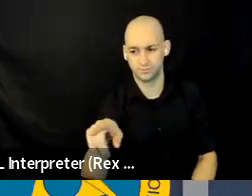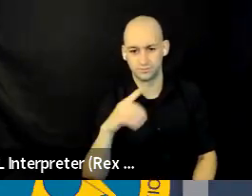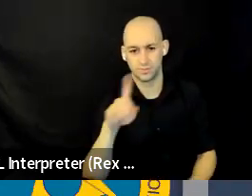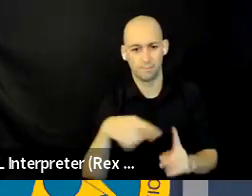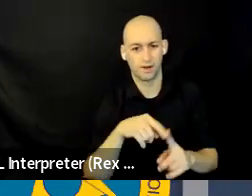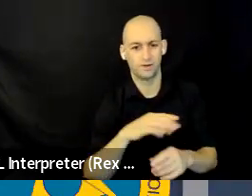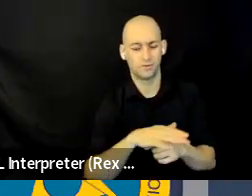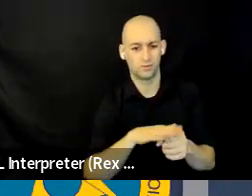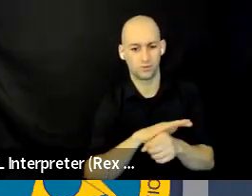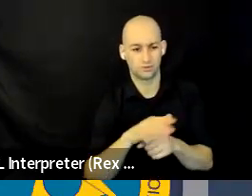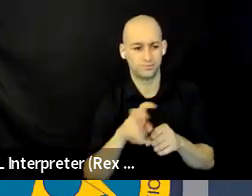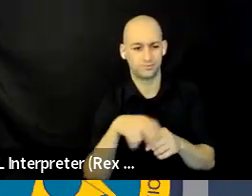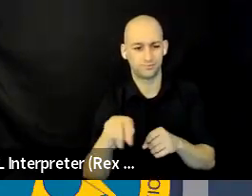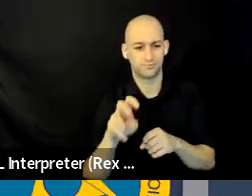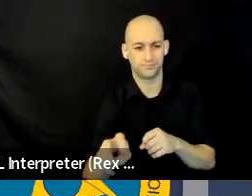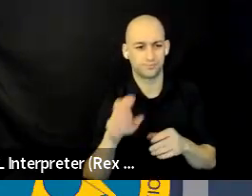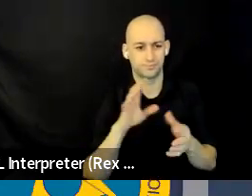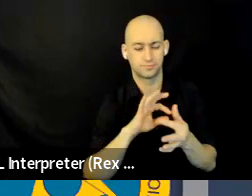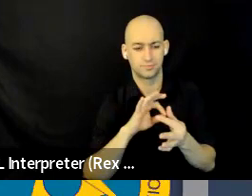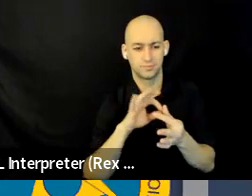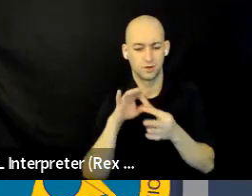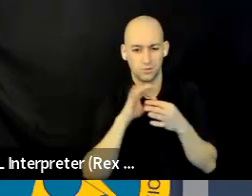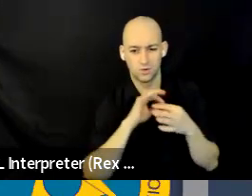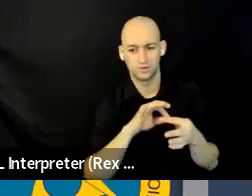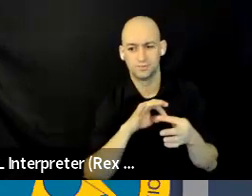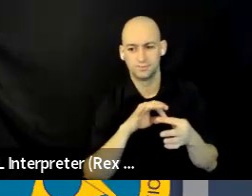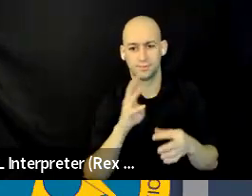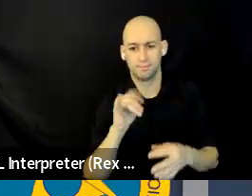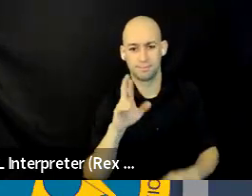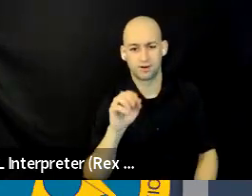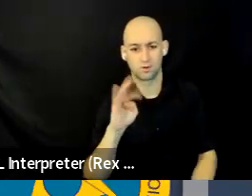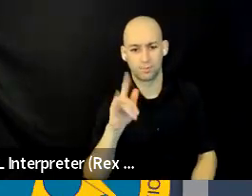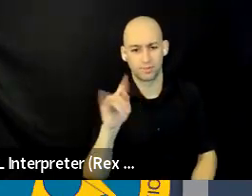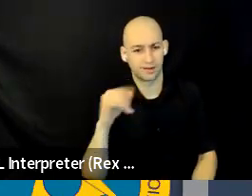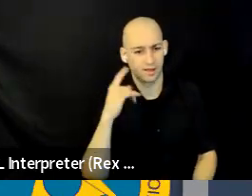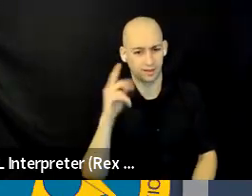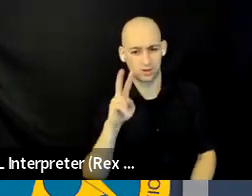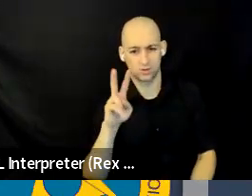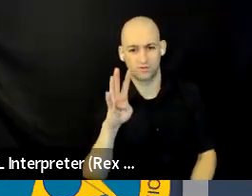and micromobility. They've been very impressive in that, is it 249 miles of